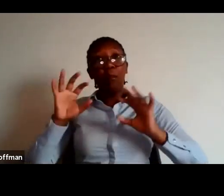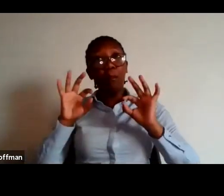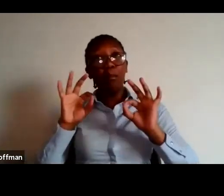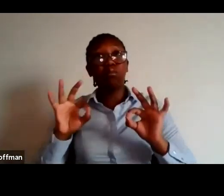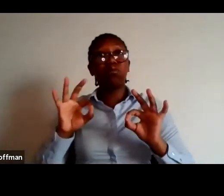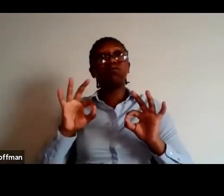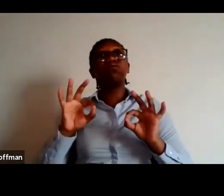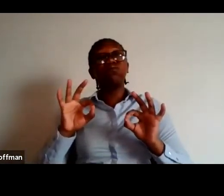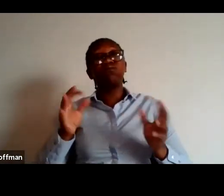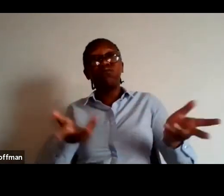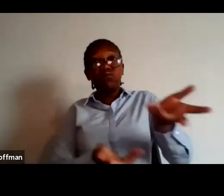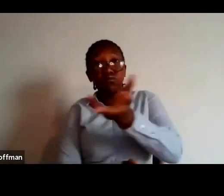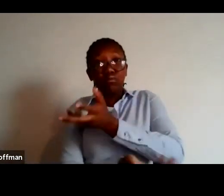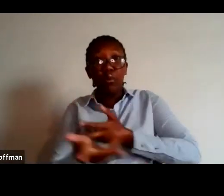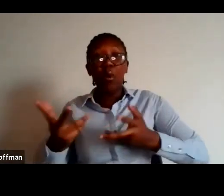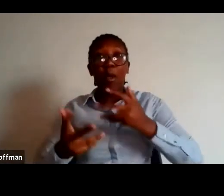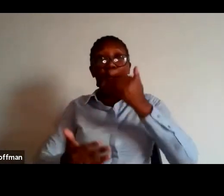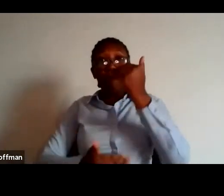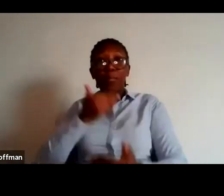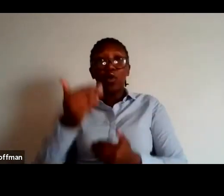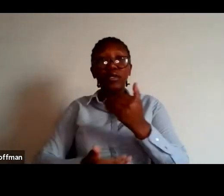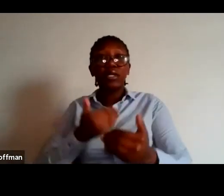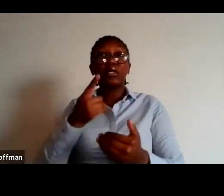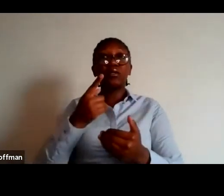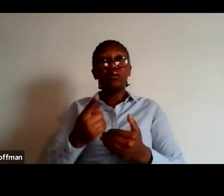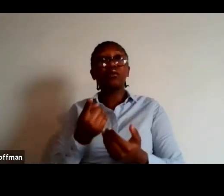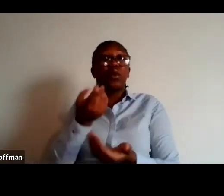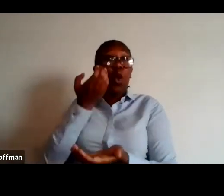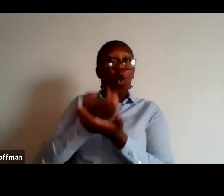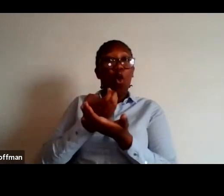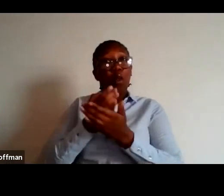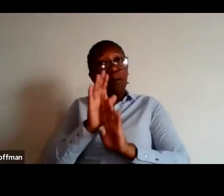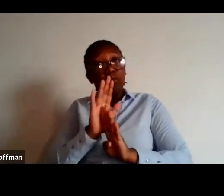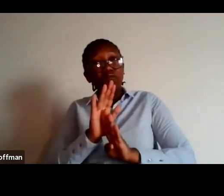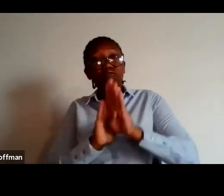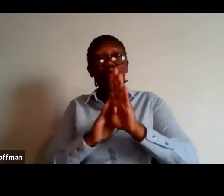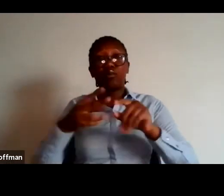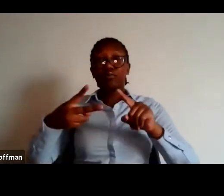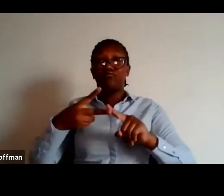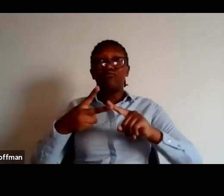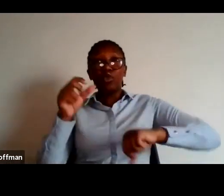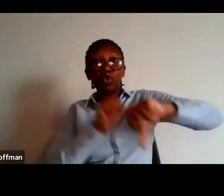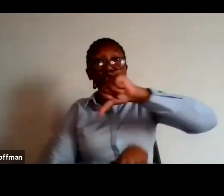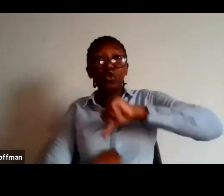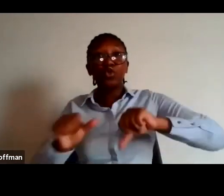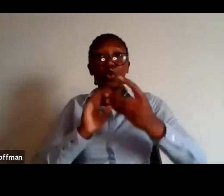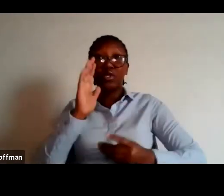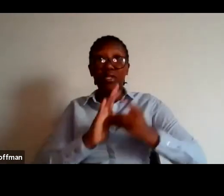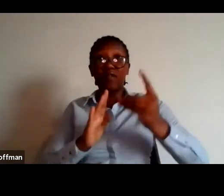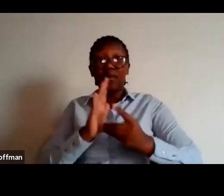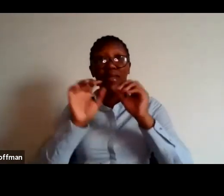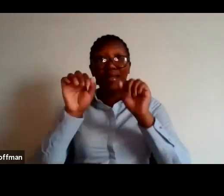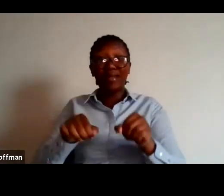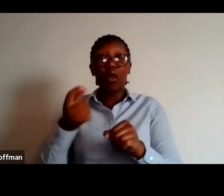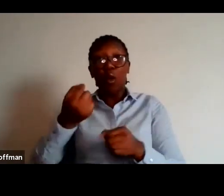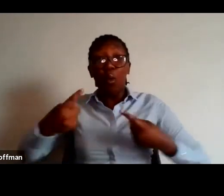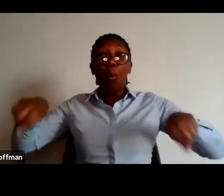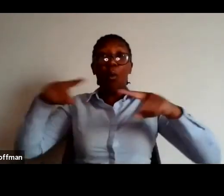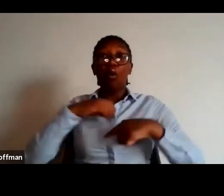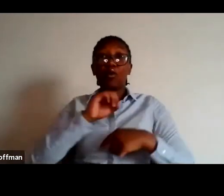that fosters sustainable economic growth and social development that serves the well-being of all South